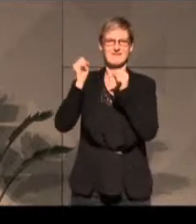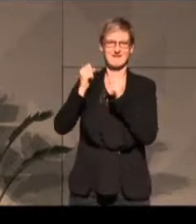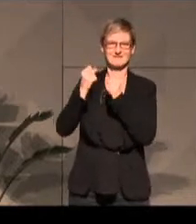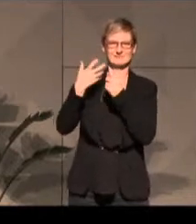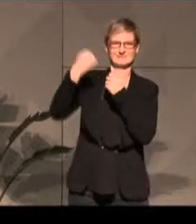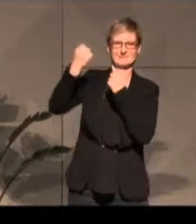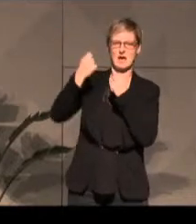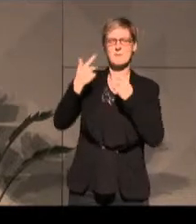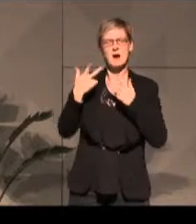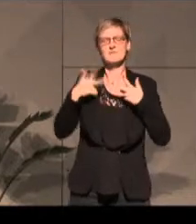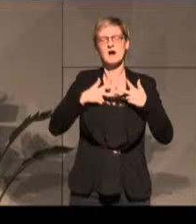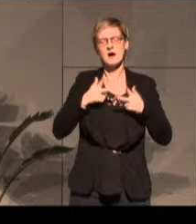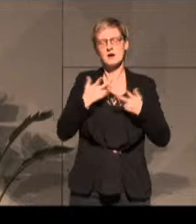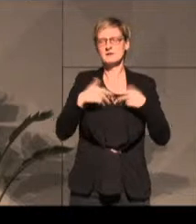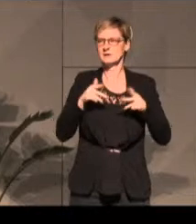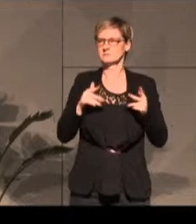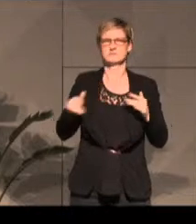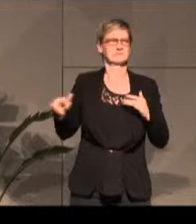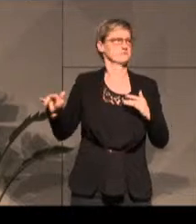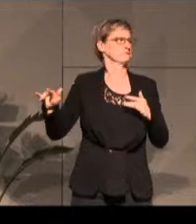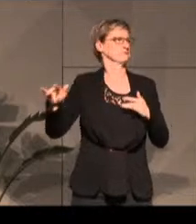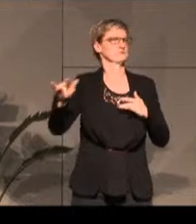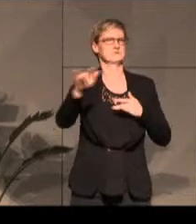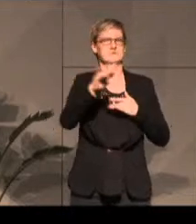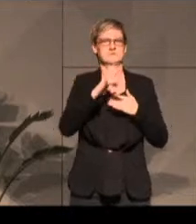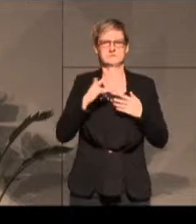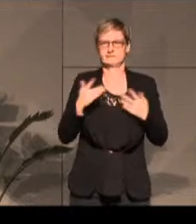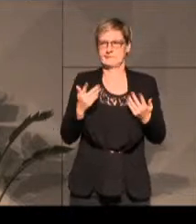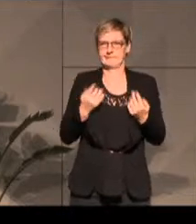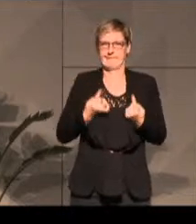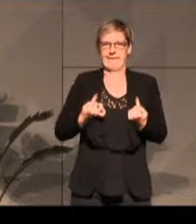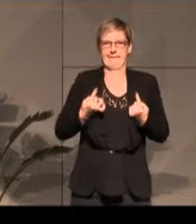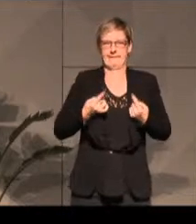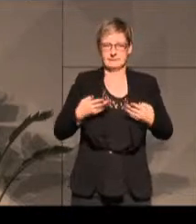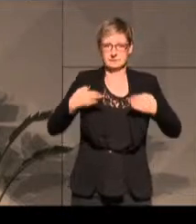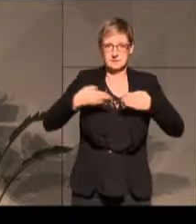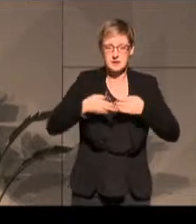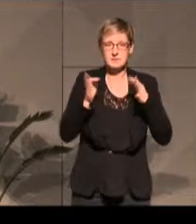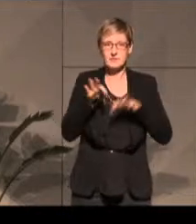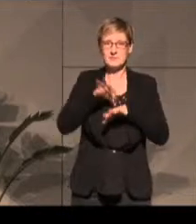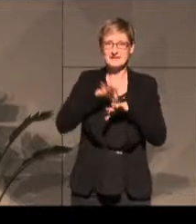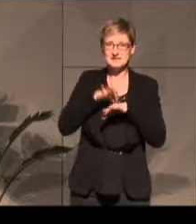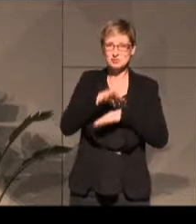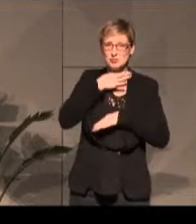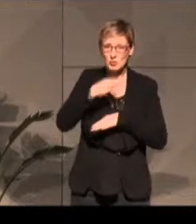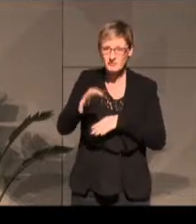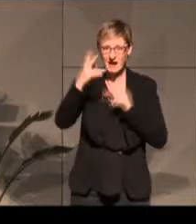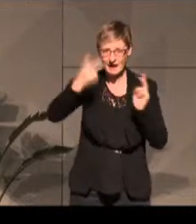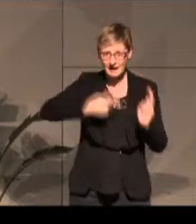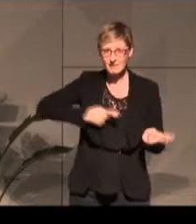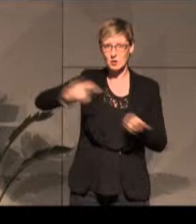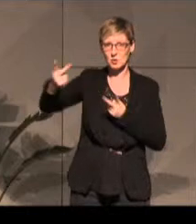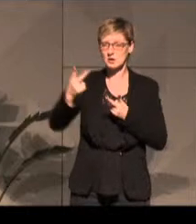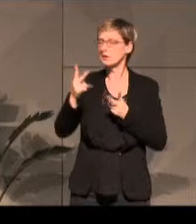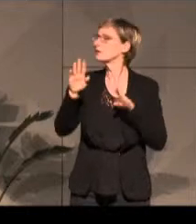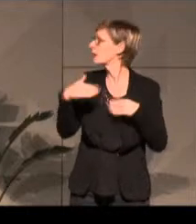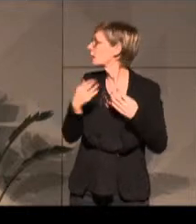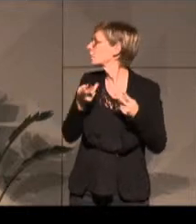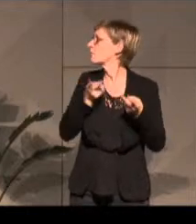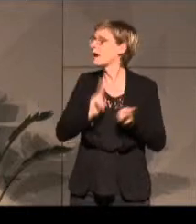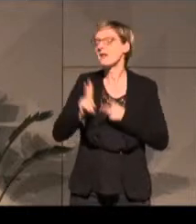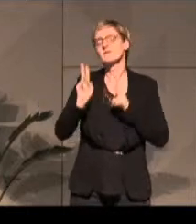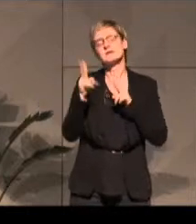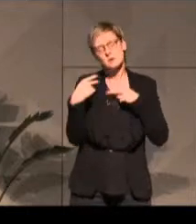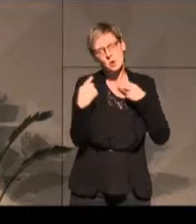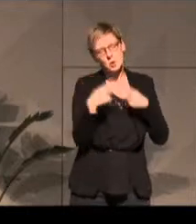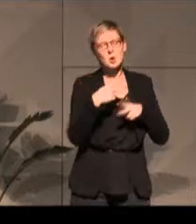surface in a couple of hours. But here it depends on the weather conditions, the time we would have needed to take somebody